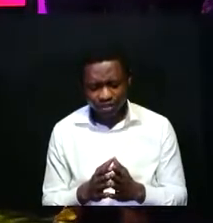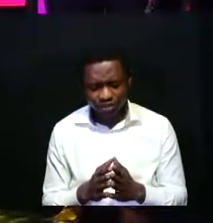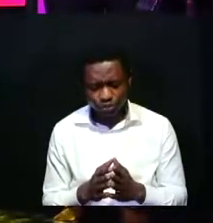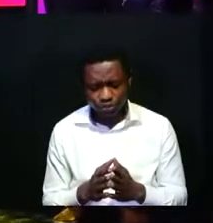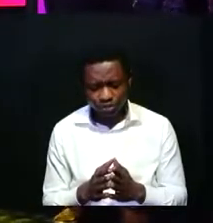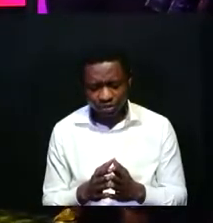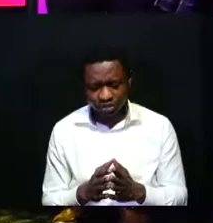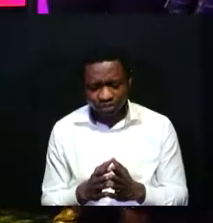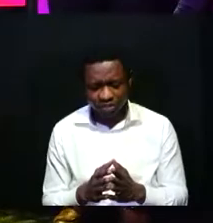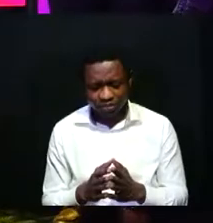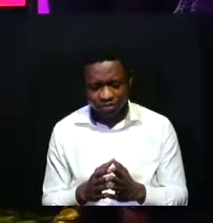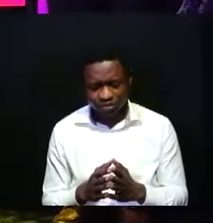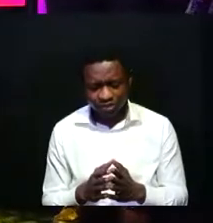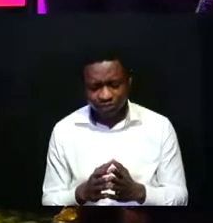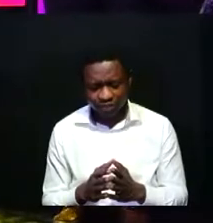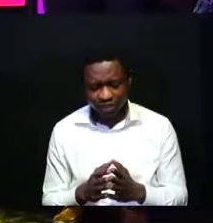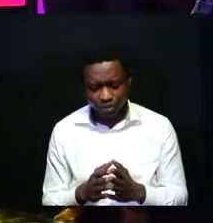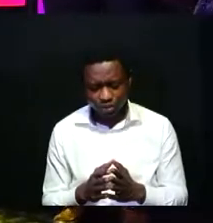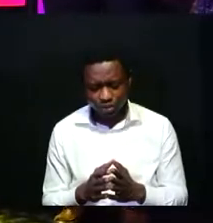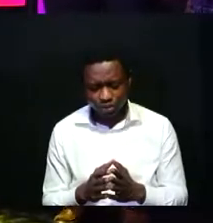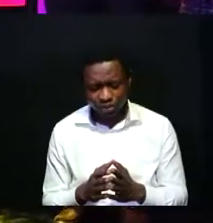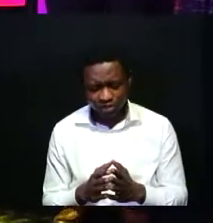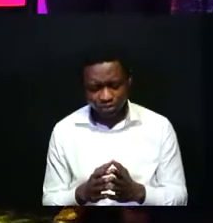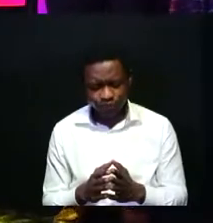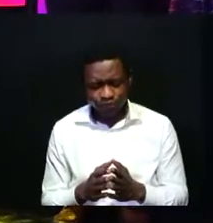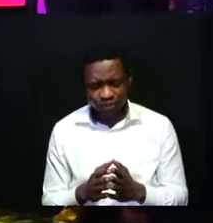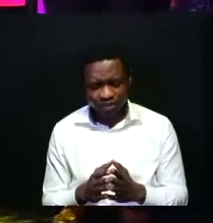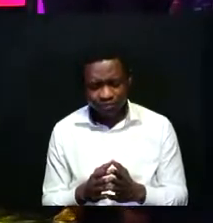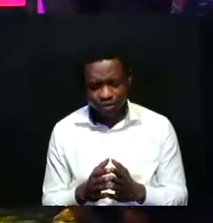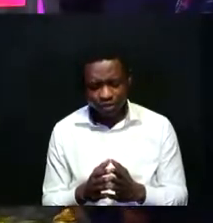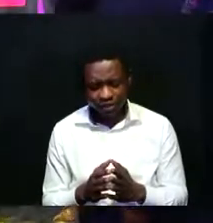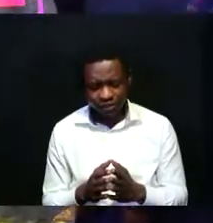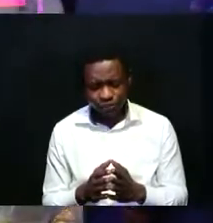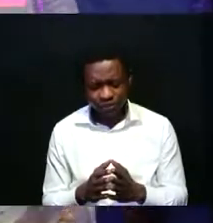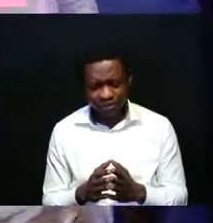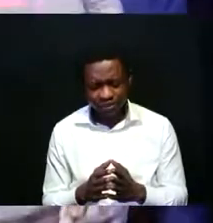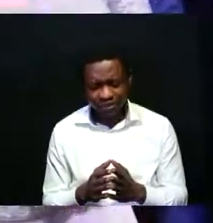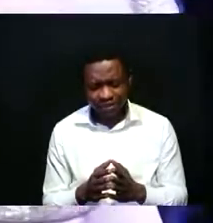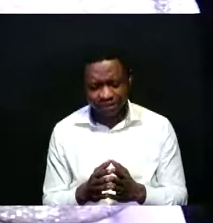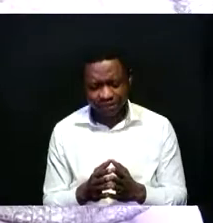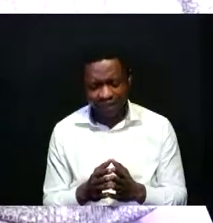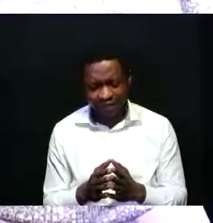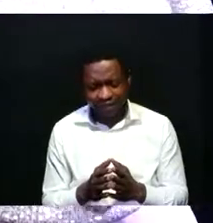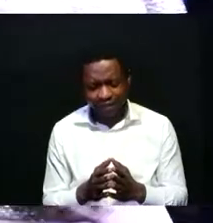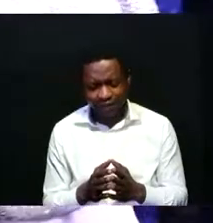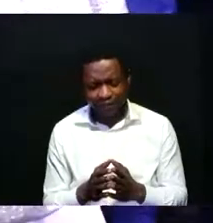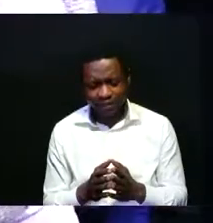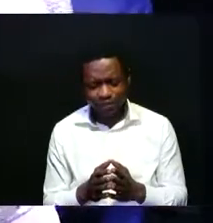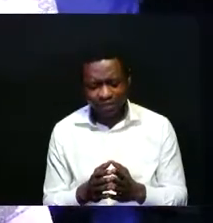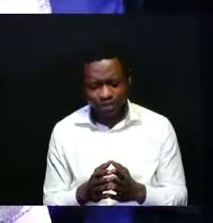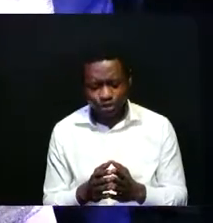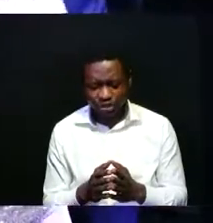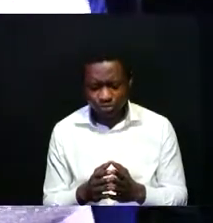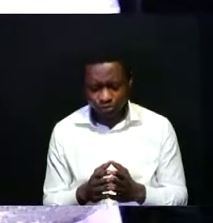Let every family altar catch the fire of the Lord through the word of your servant. Let there